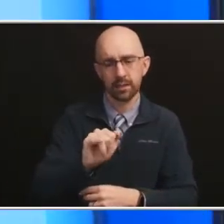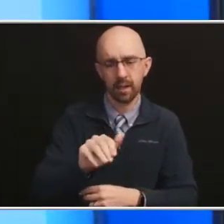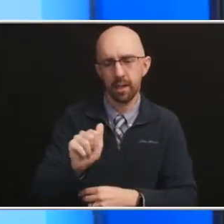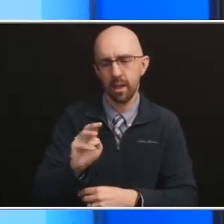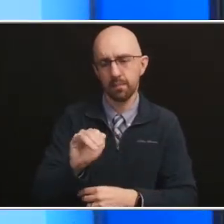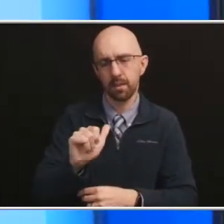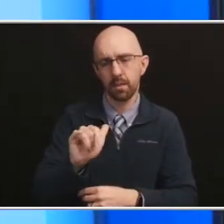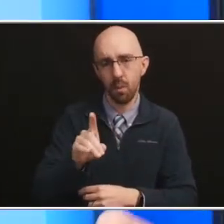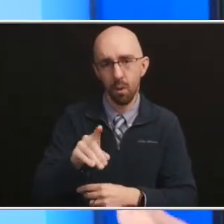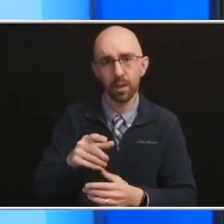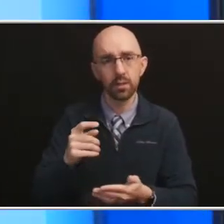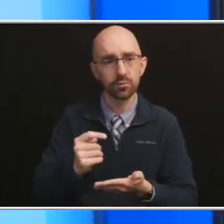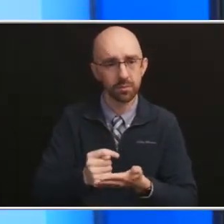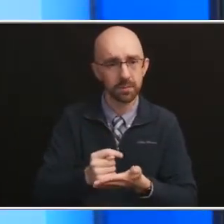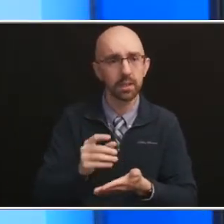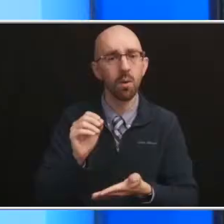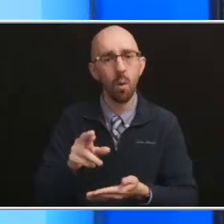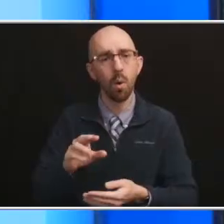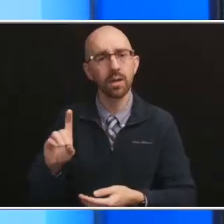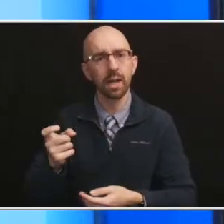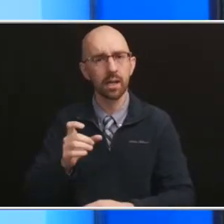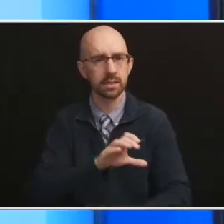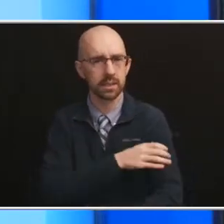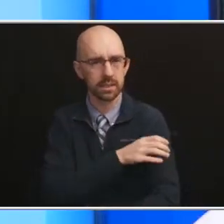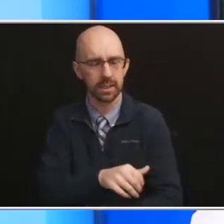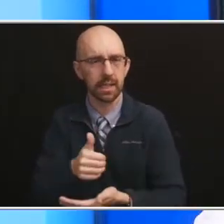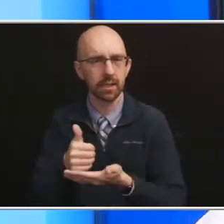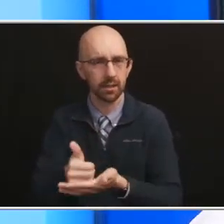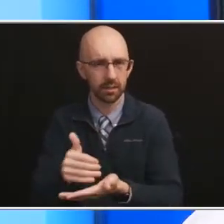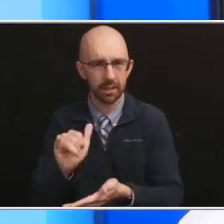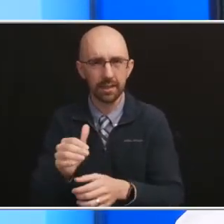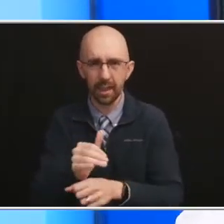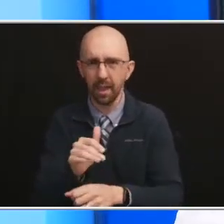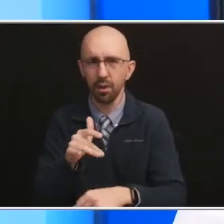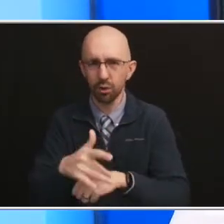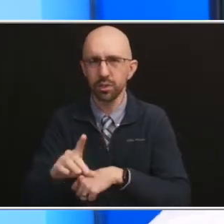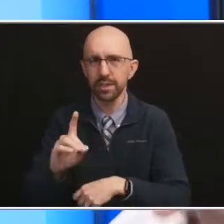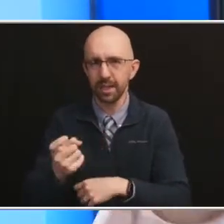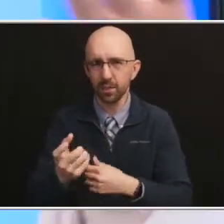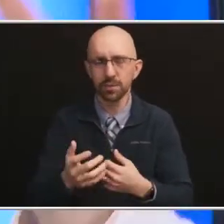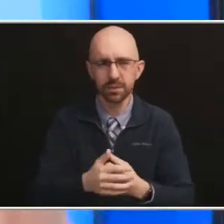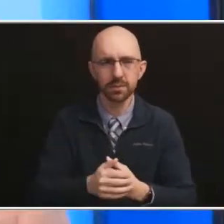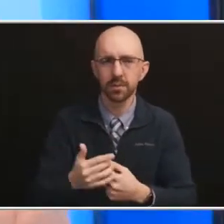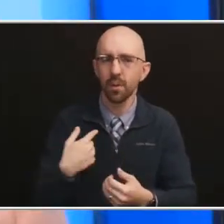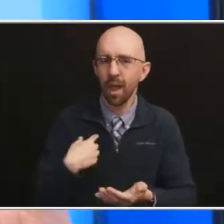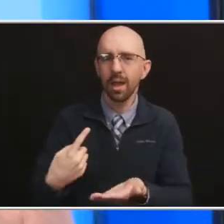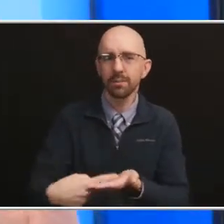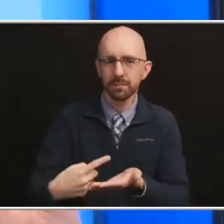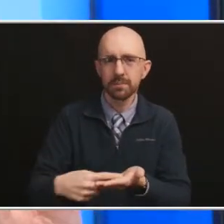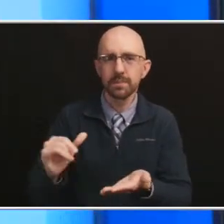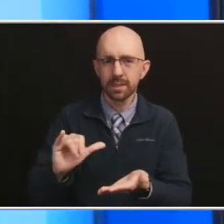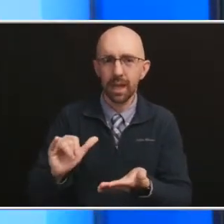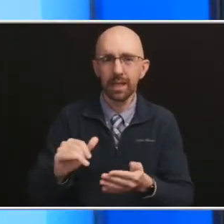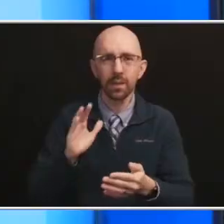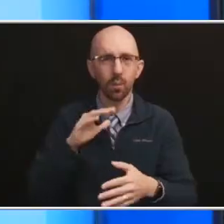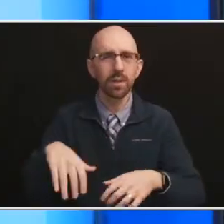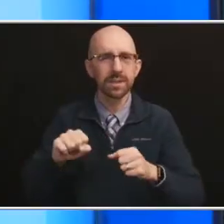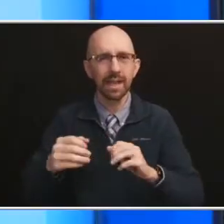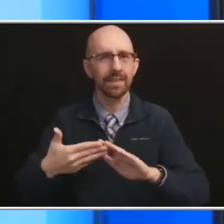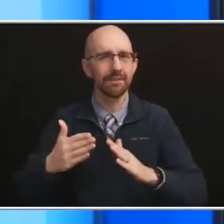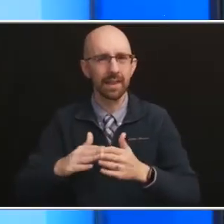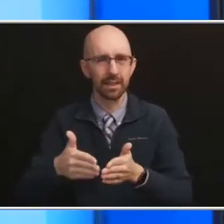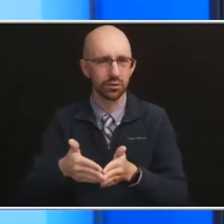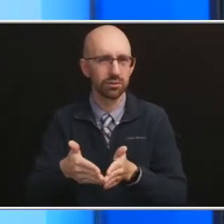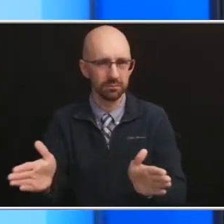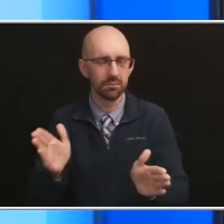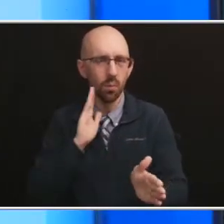to a diagnostic clinic to help get that early diagnosis. So I kind of talk about it kind of like it's going to take a village, right? And so it's going to